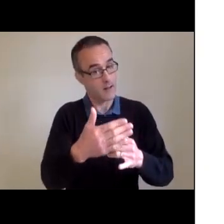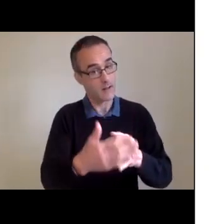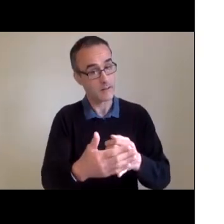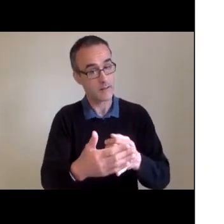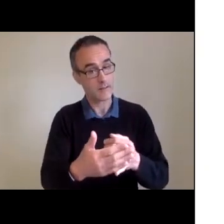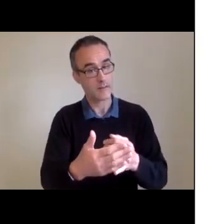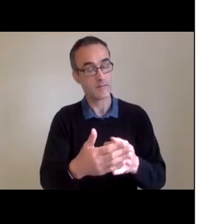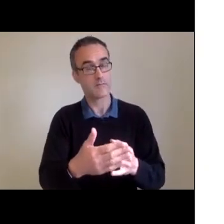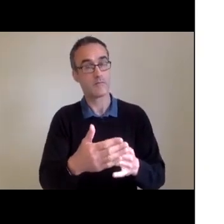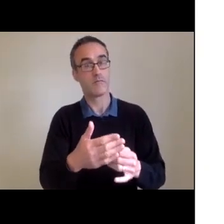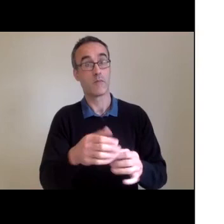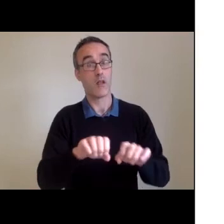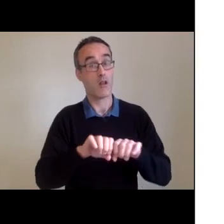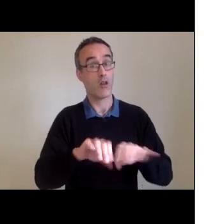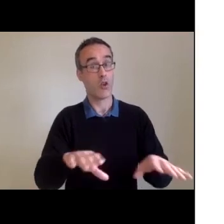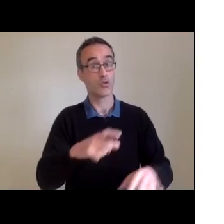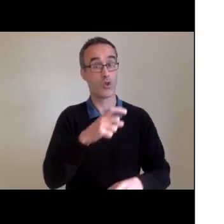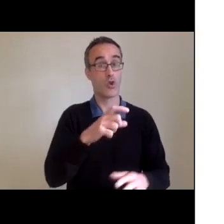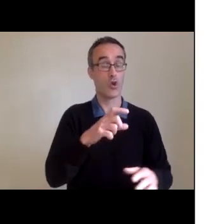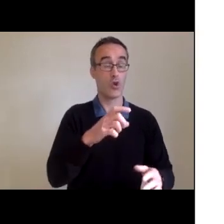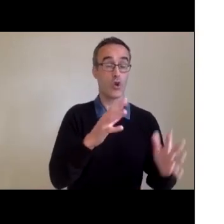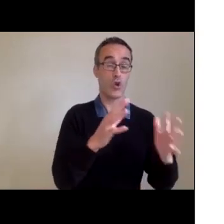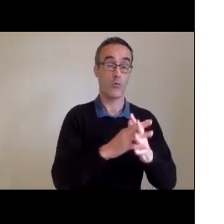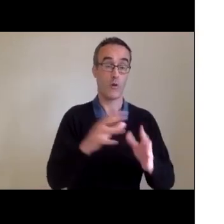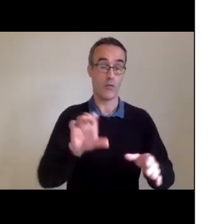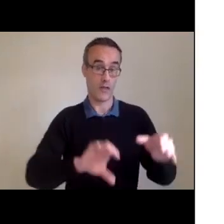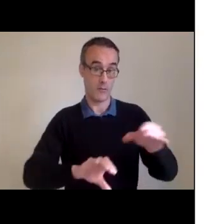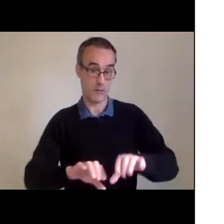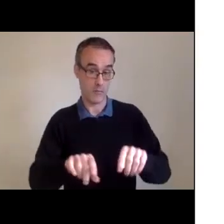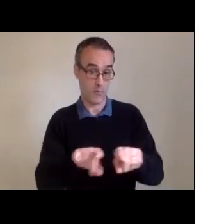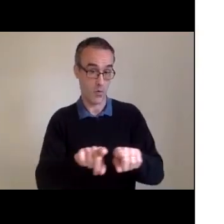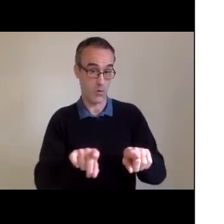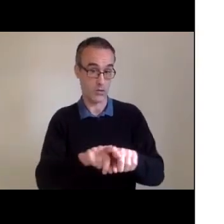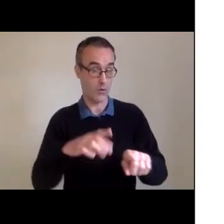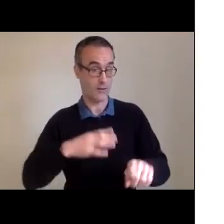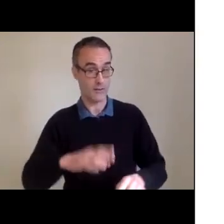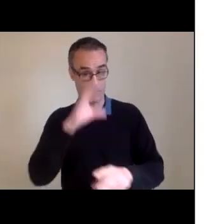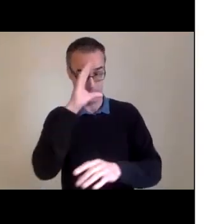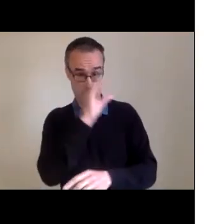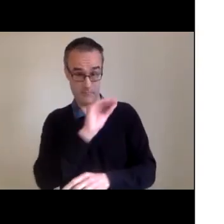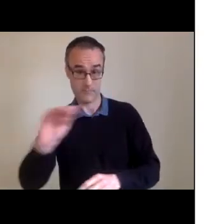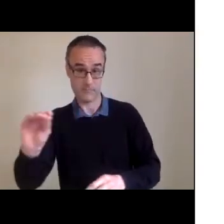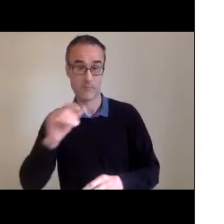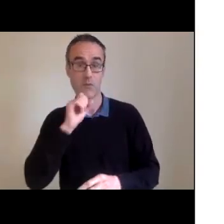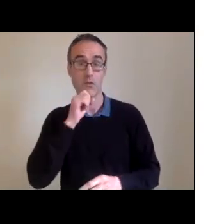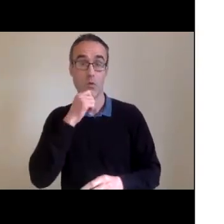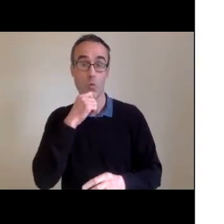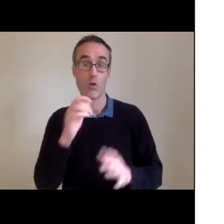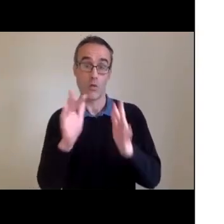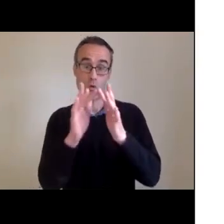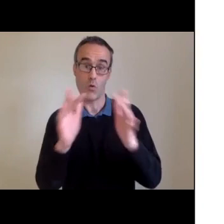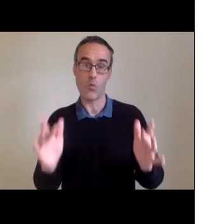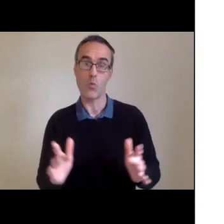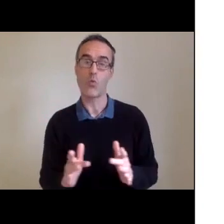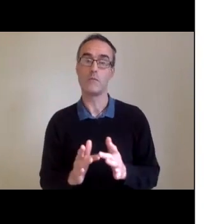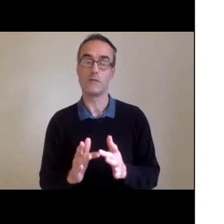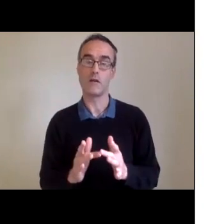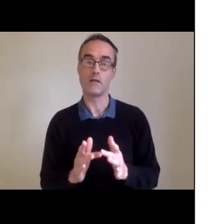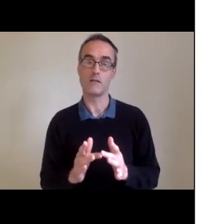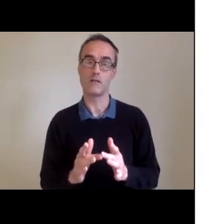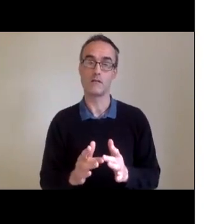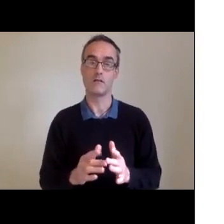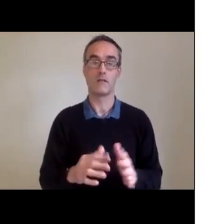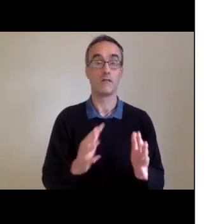launch of Commonwealth Chemistry without telling you that coming up very soon will be the launch of the Commonwealth Chemistry website. You'll find that